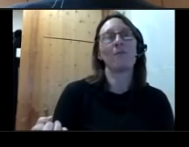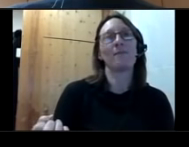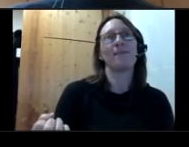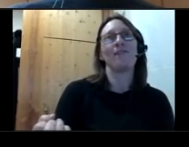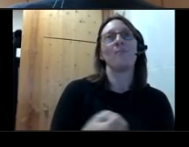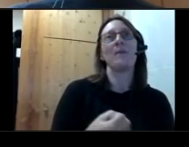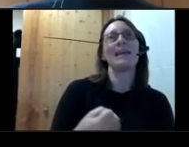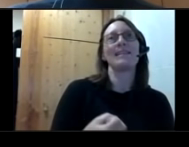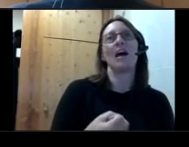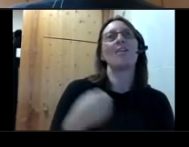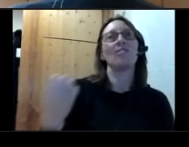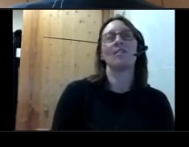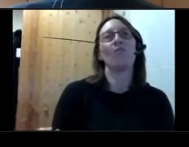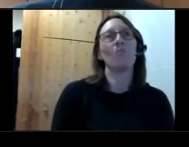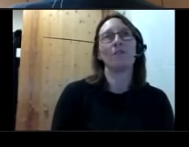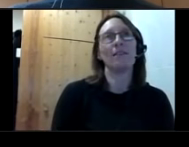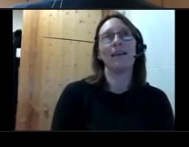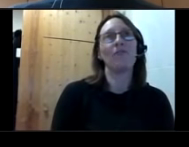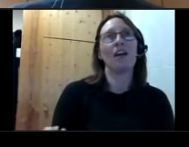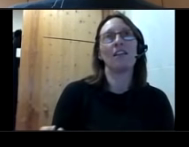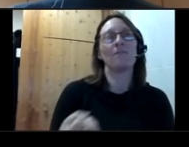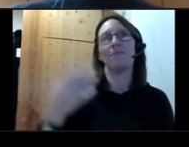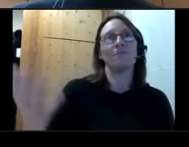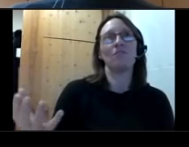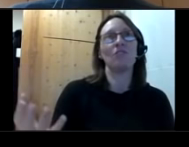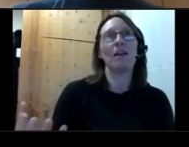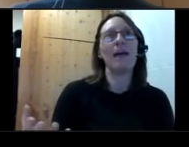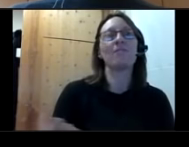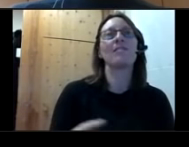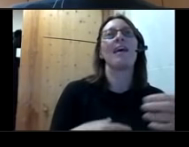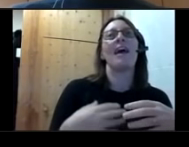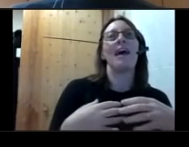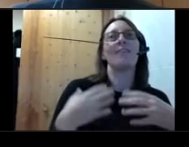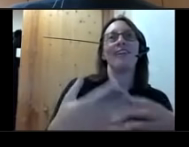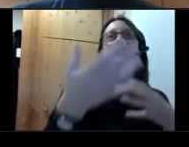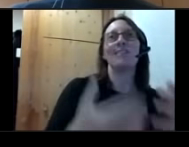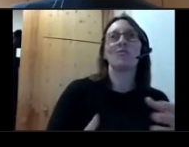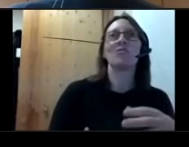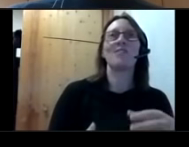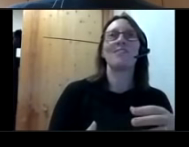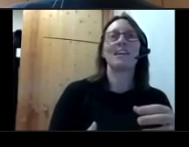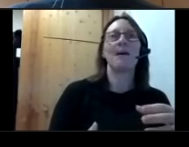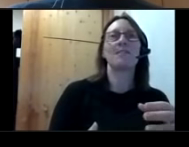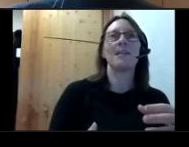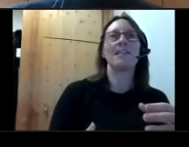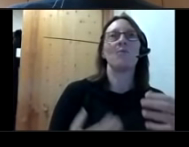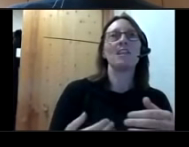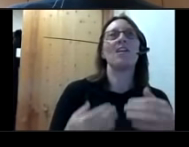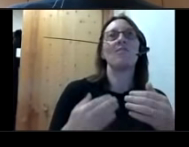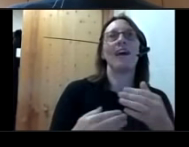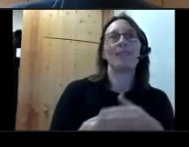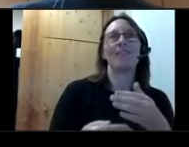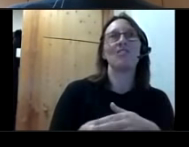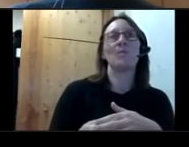have problems. For me, it's I can't use this form because it relies on using a mouse. For Addy, it's always screen reader compatibility. We